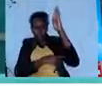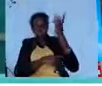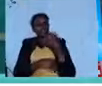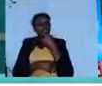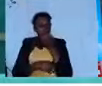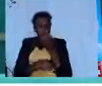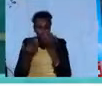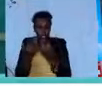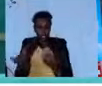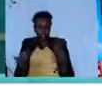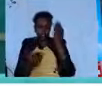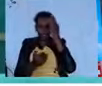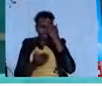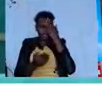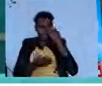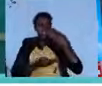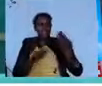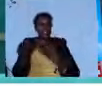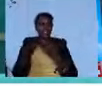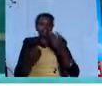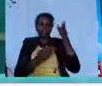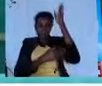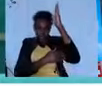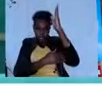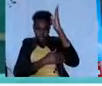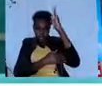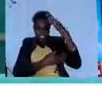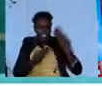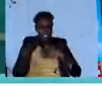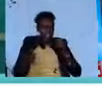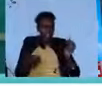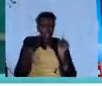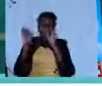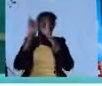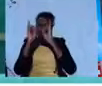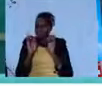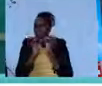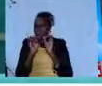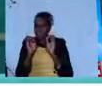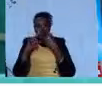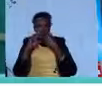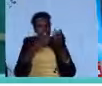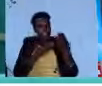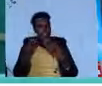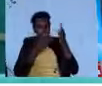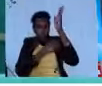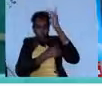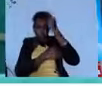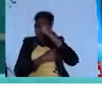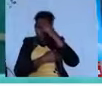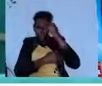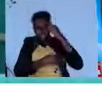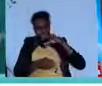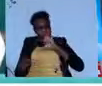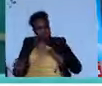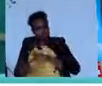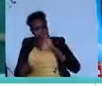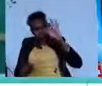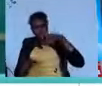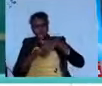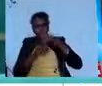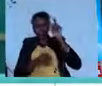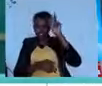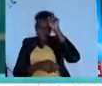of Israel, serve me, don't serve other gods, serve me, because I have brought you out of